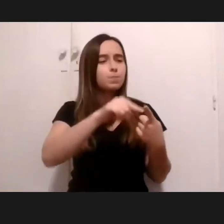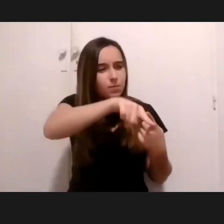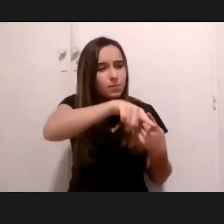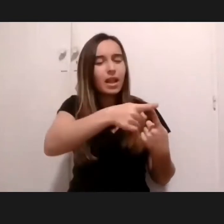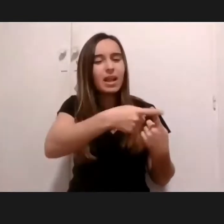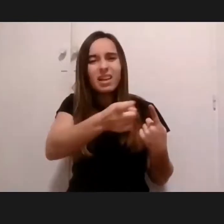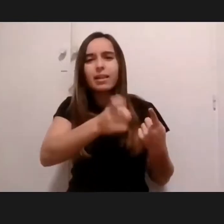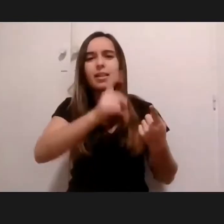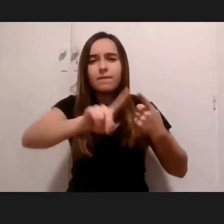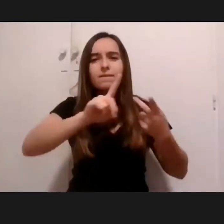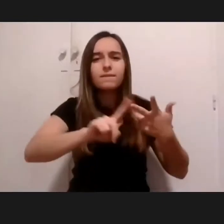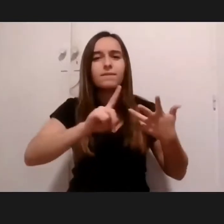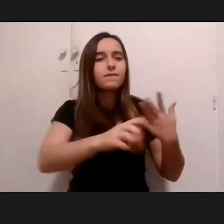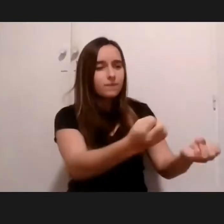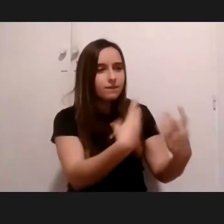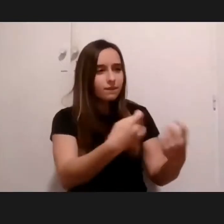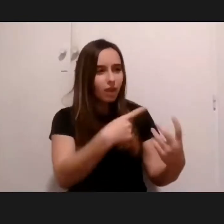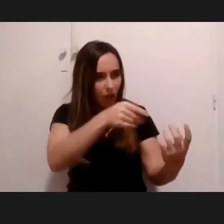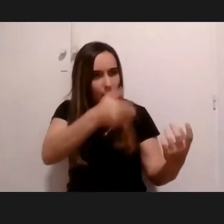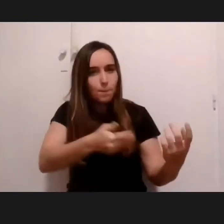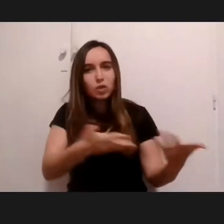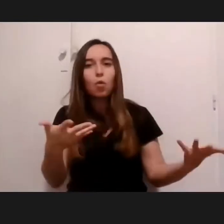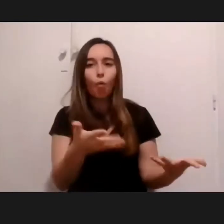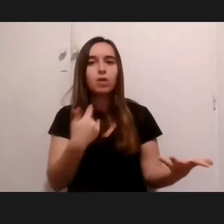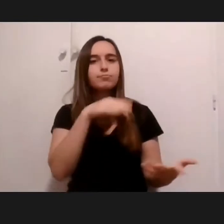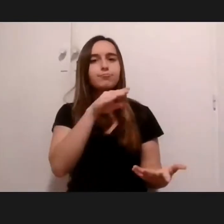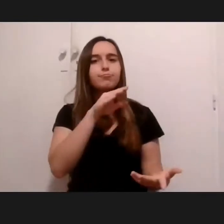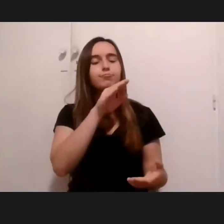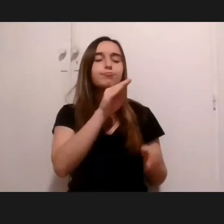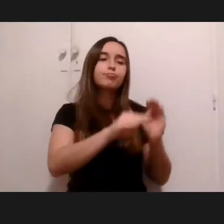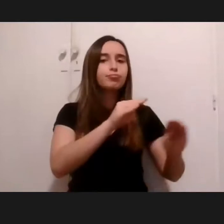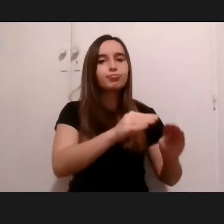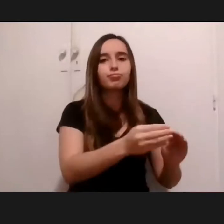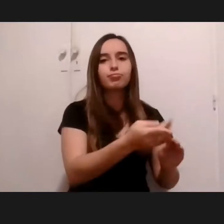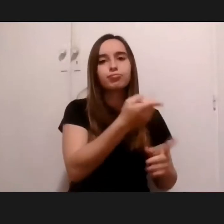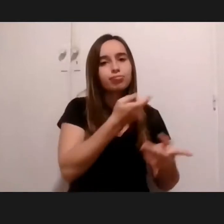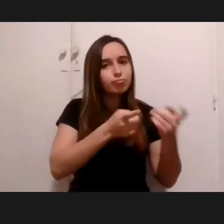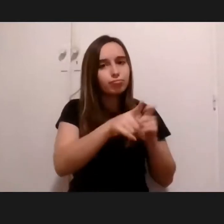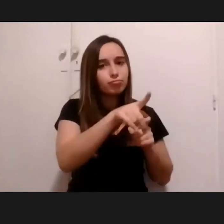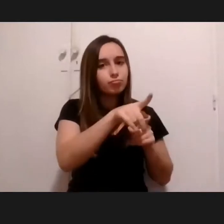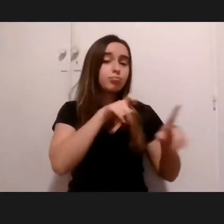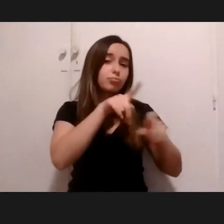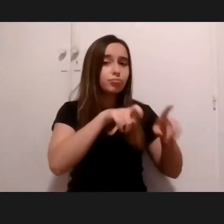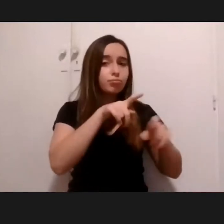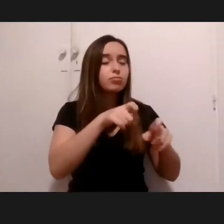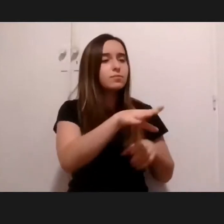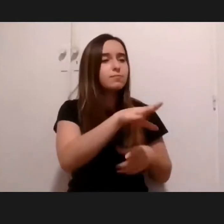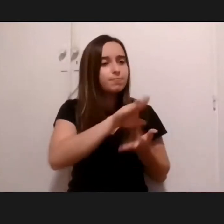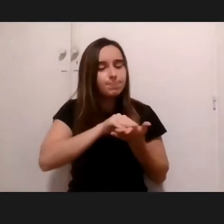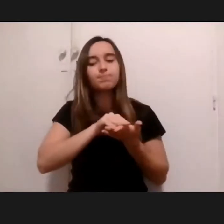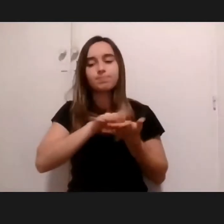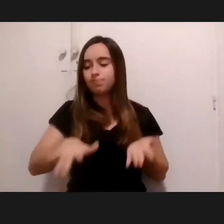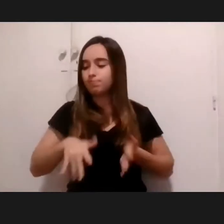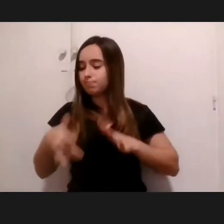what is important to them. Another point I think is that technology should be safe and secure,